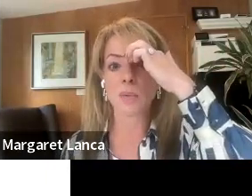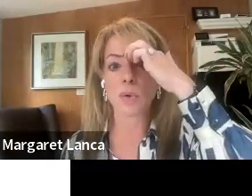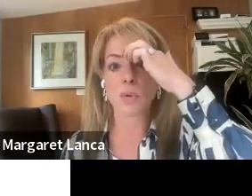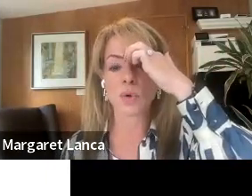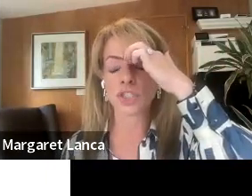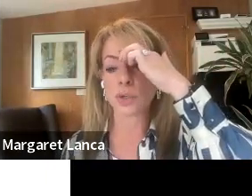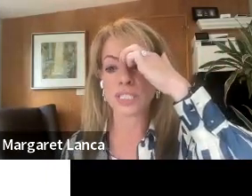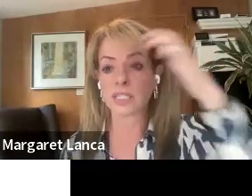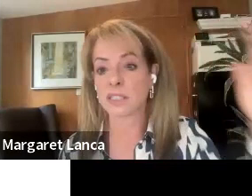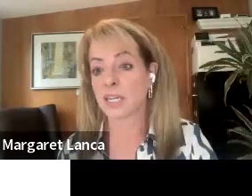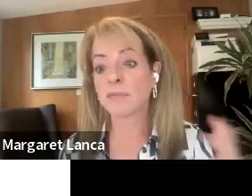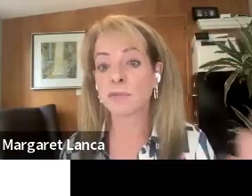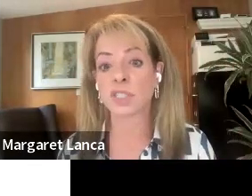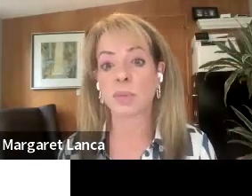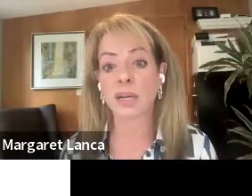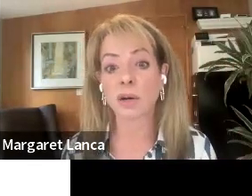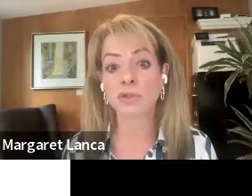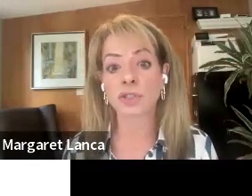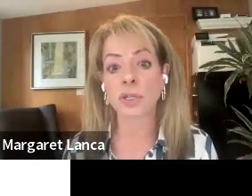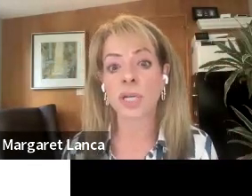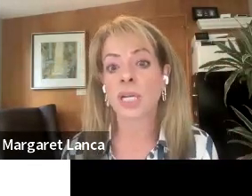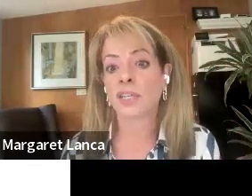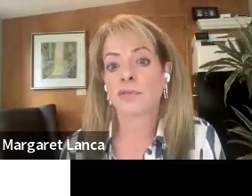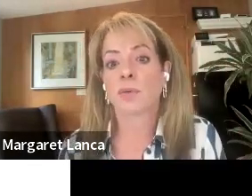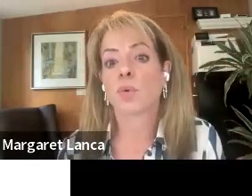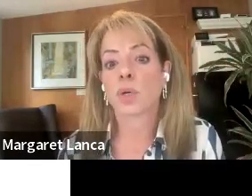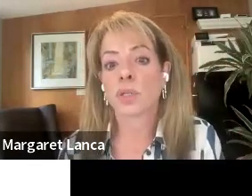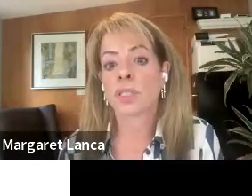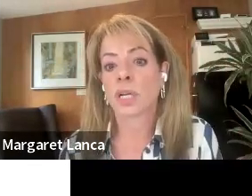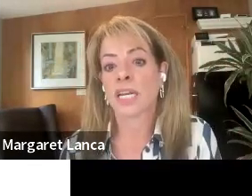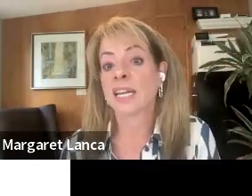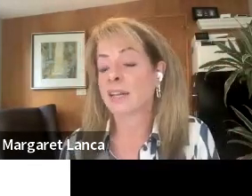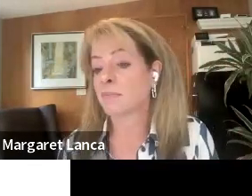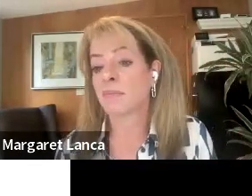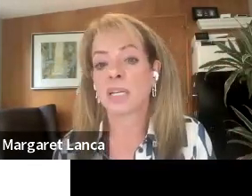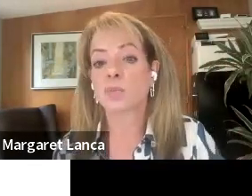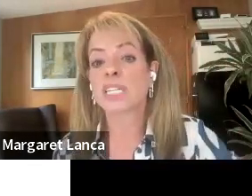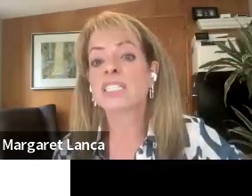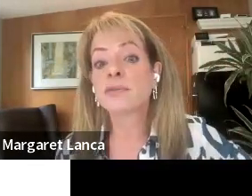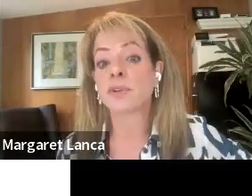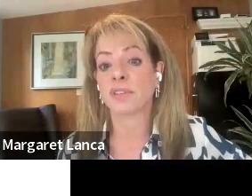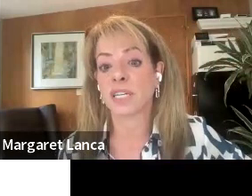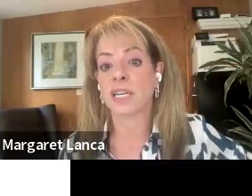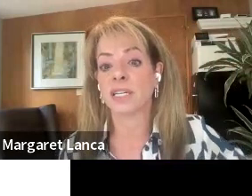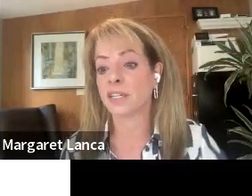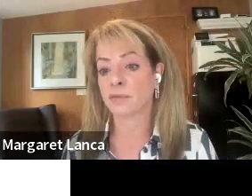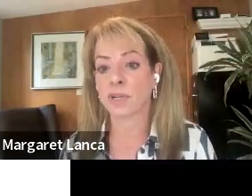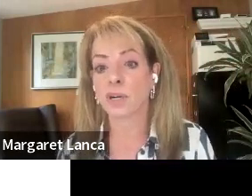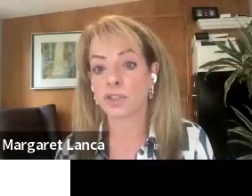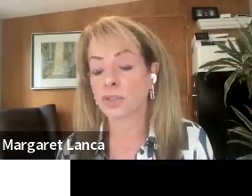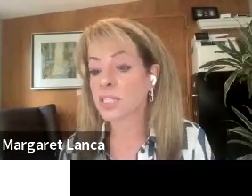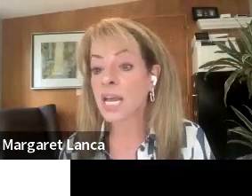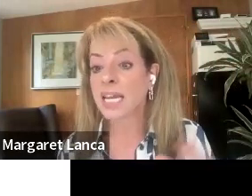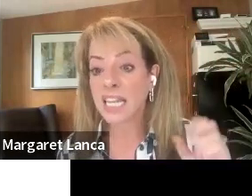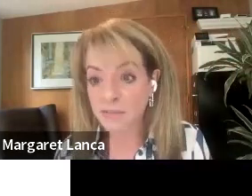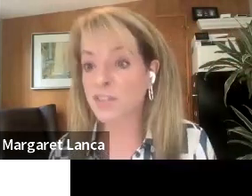saying. Word choice is influenced by culture. Different words can get expressed differently